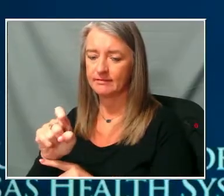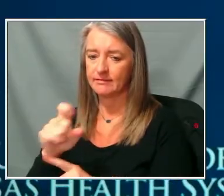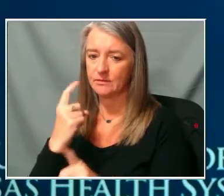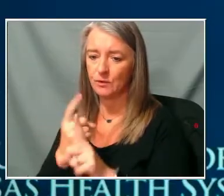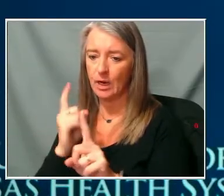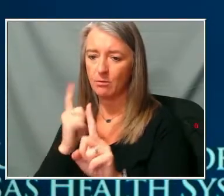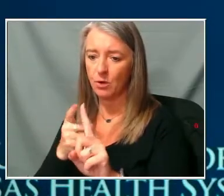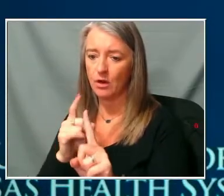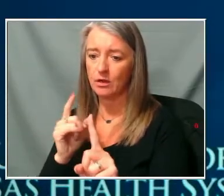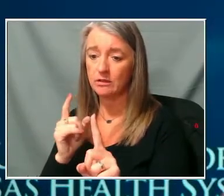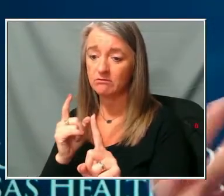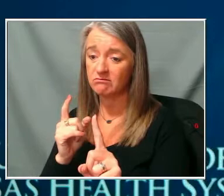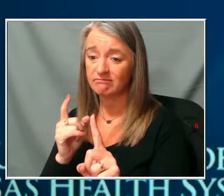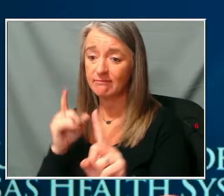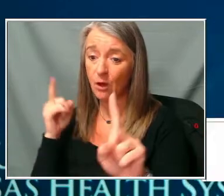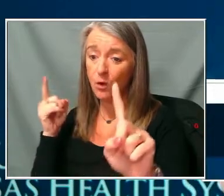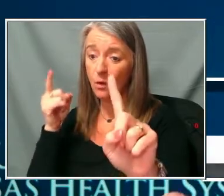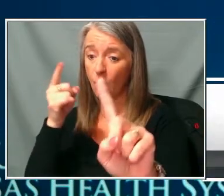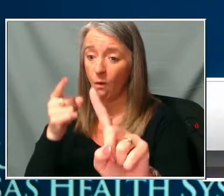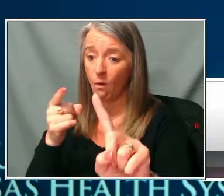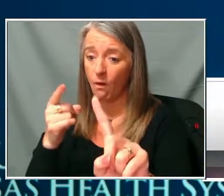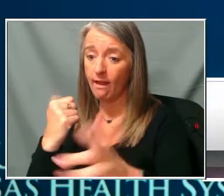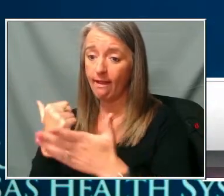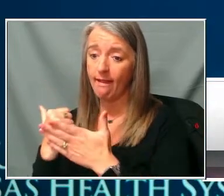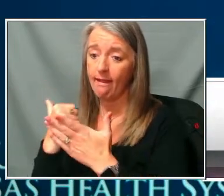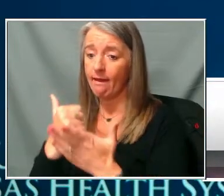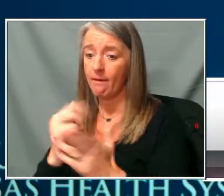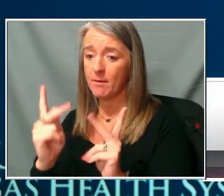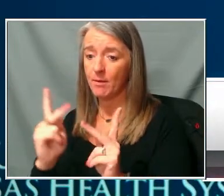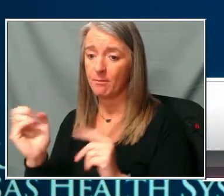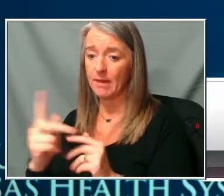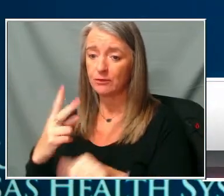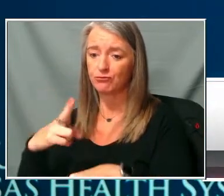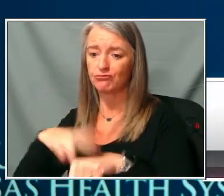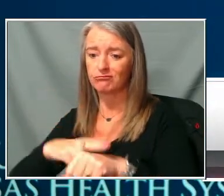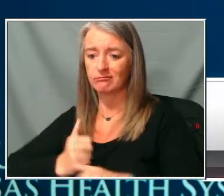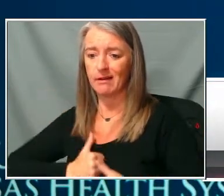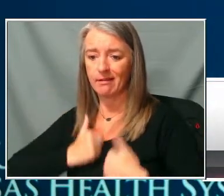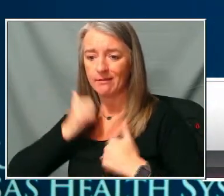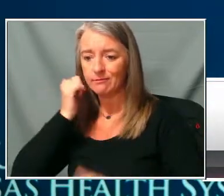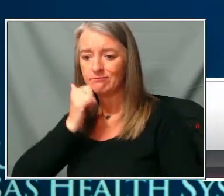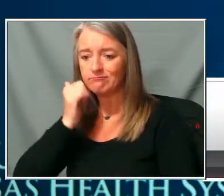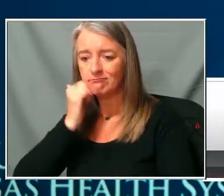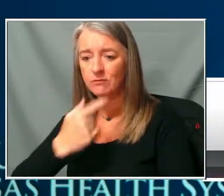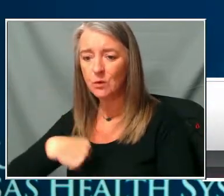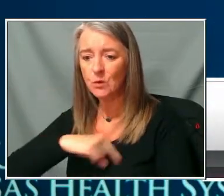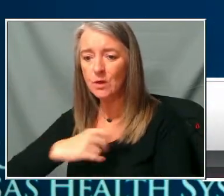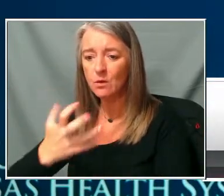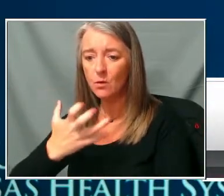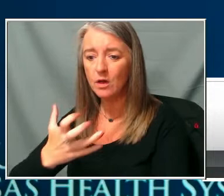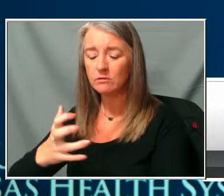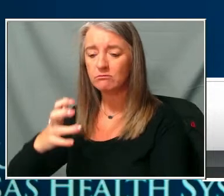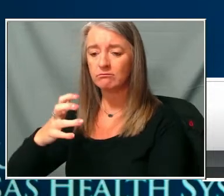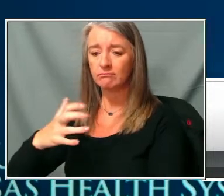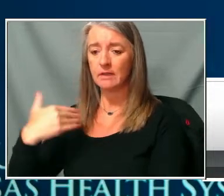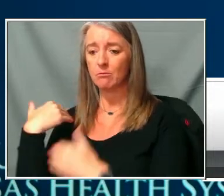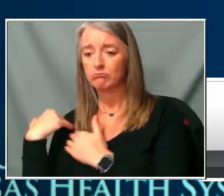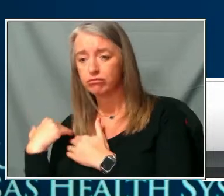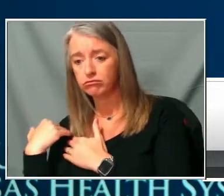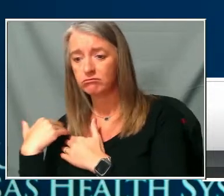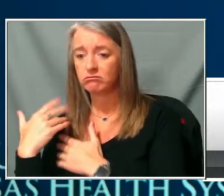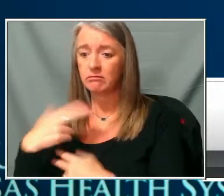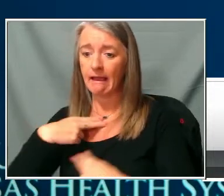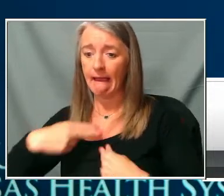that our goal is to help people get back to doing the things they want to do every day, because we want to remove the burden of